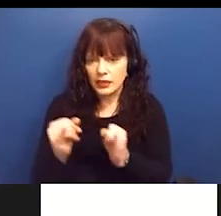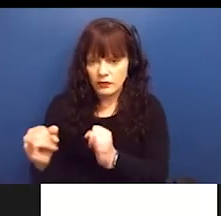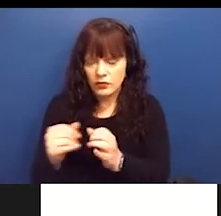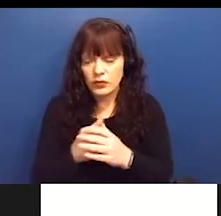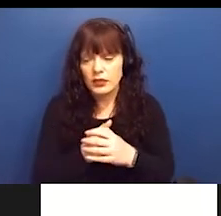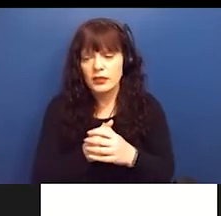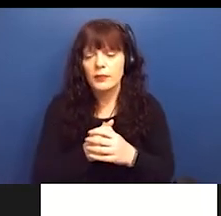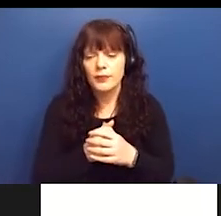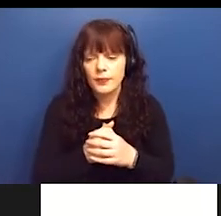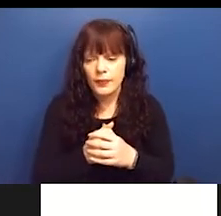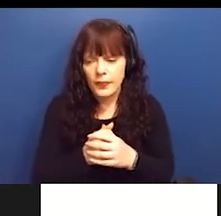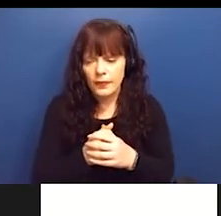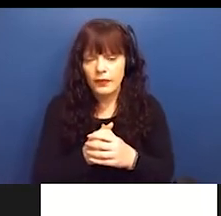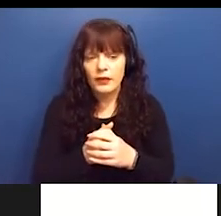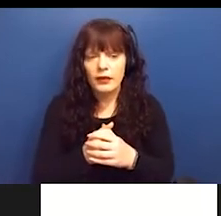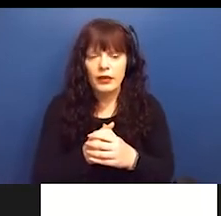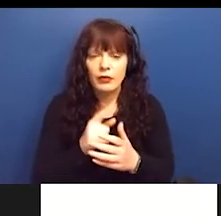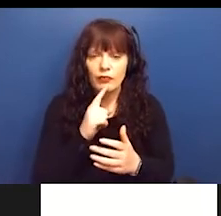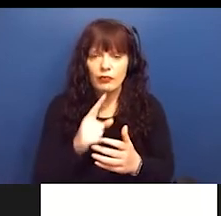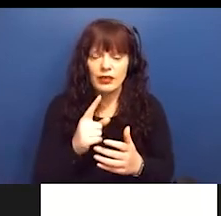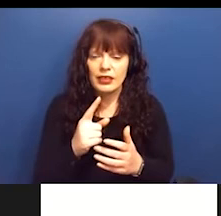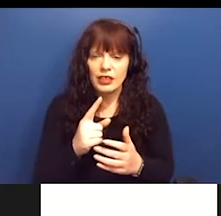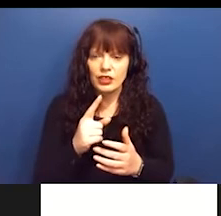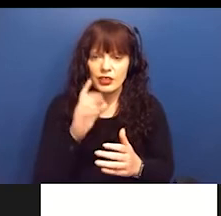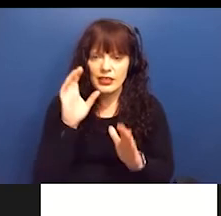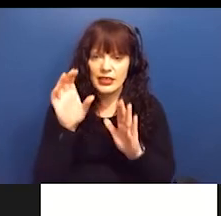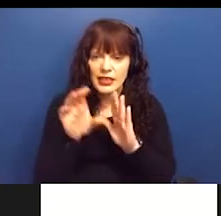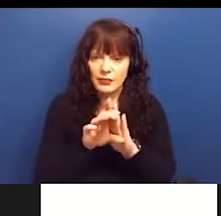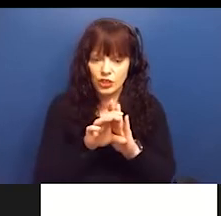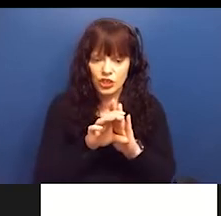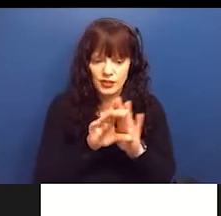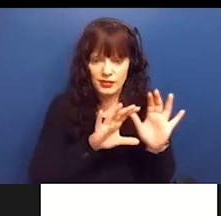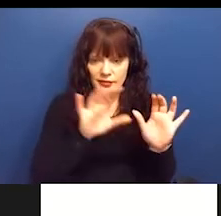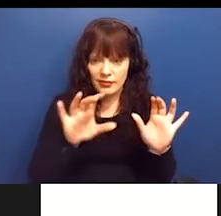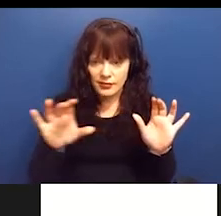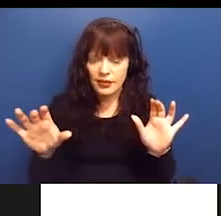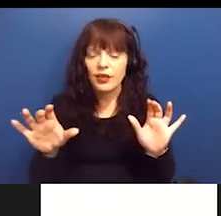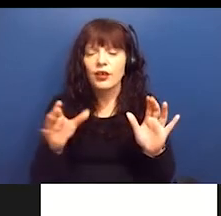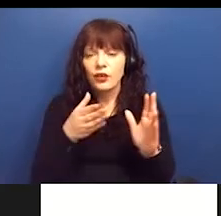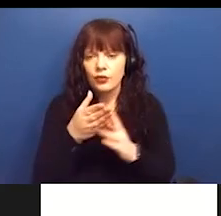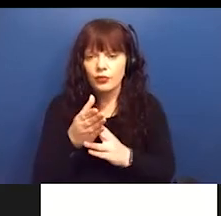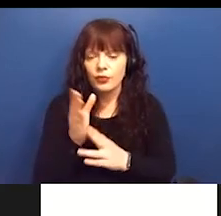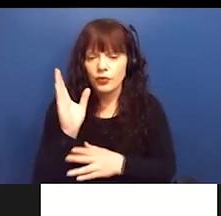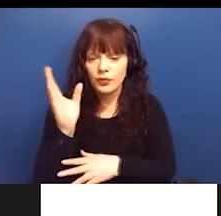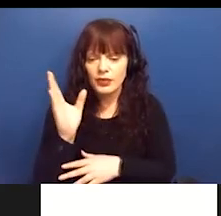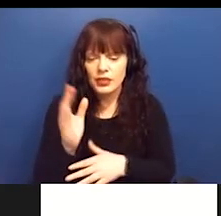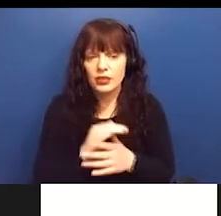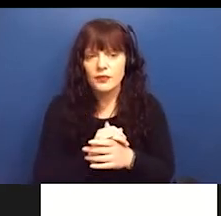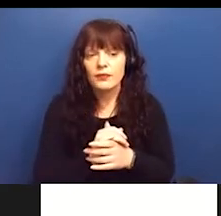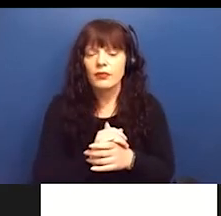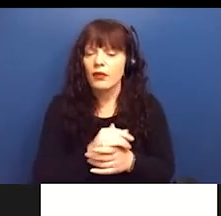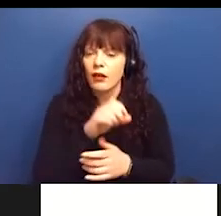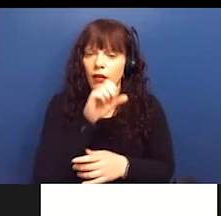and the powerful images that you had throughout your presentation. I loved the arranging